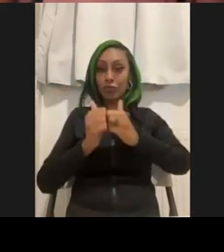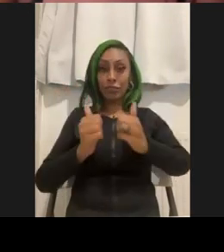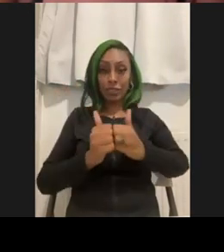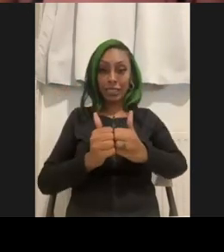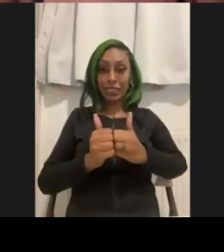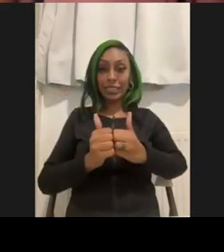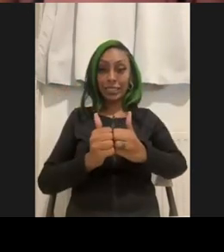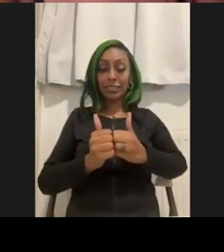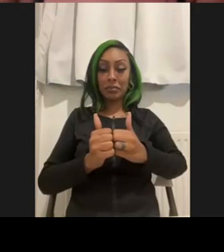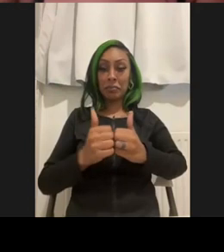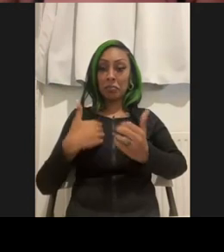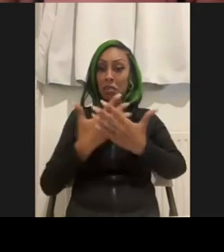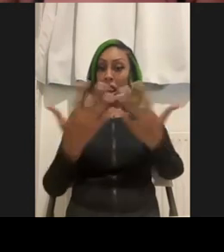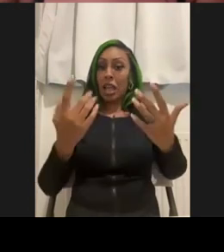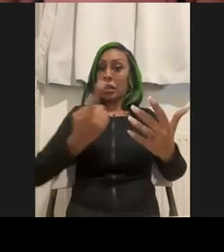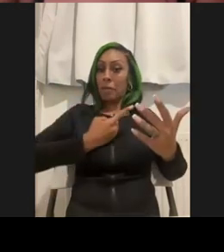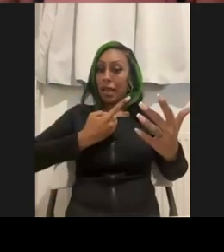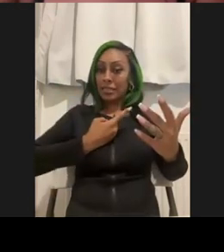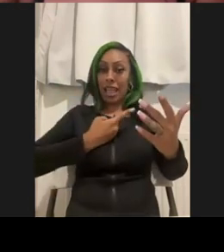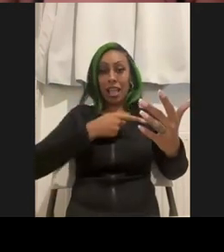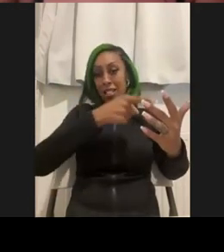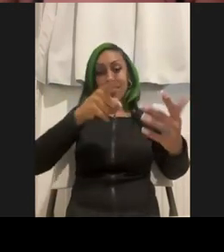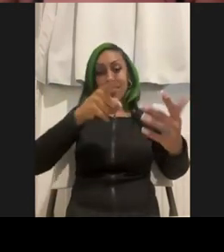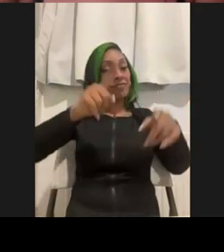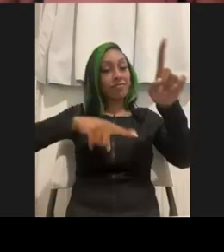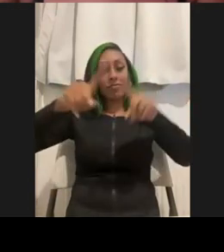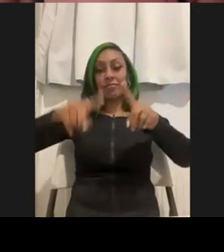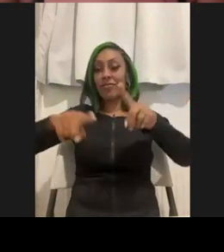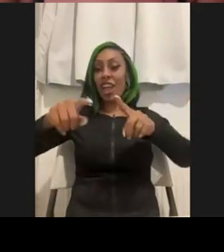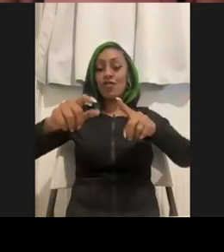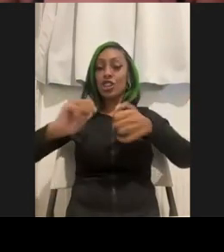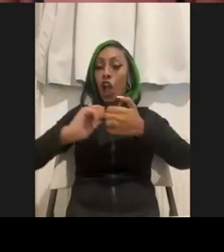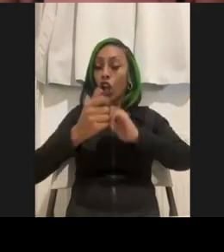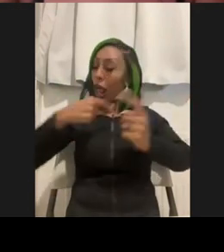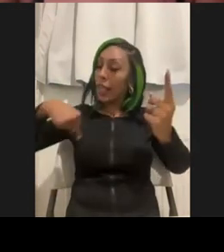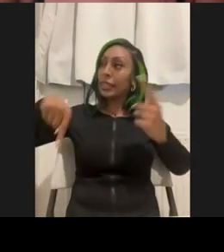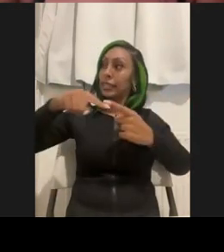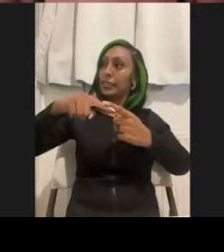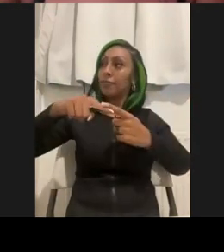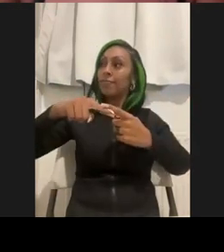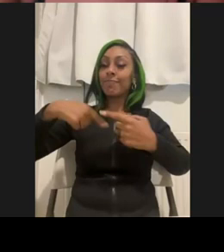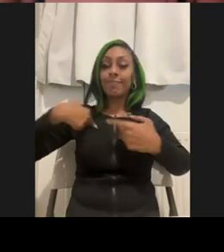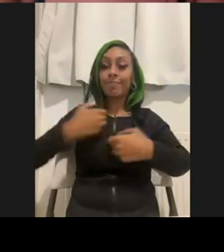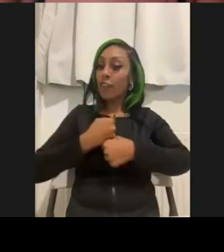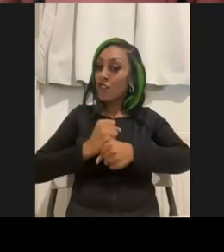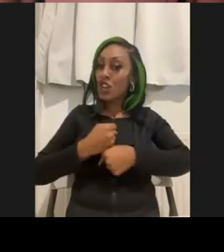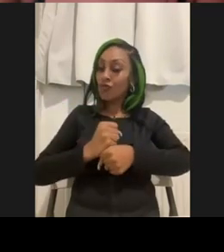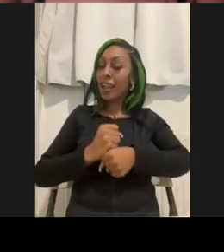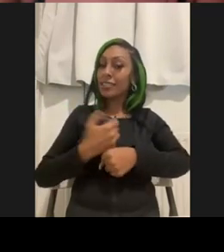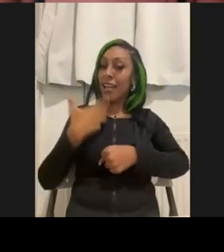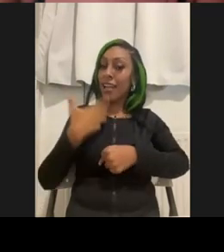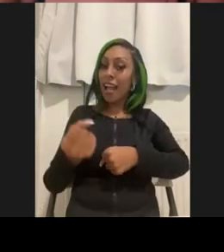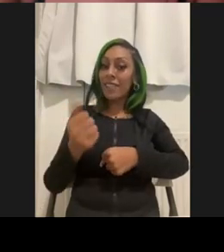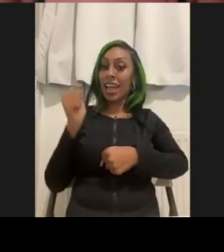that myself and various of my colleagues are sort of perennially frustrated with, particularly how